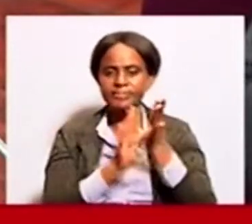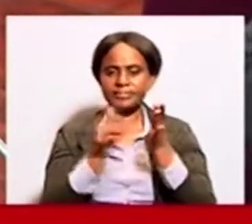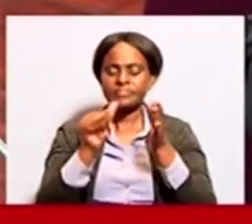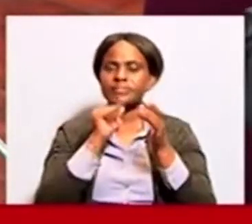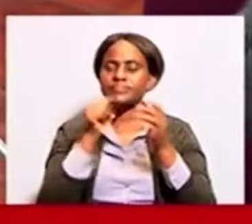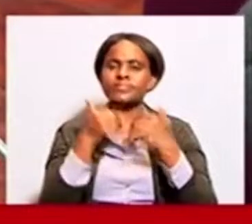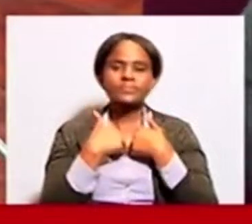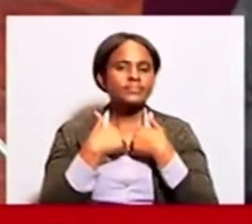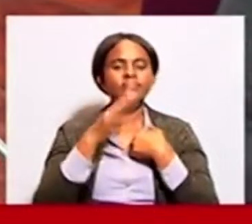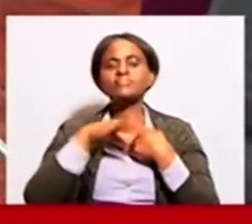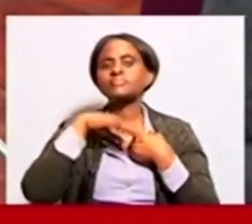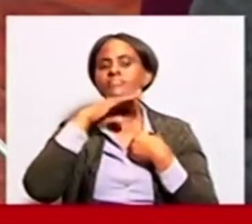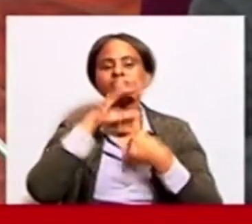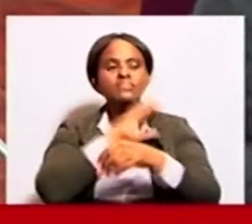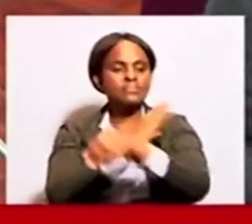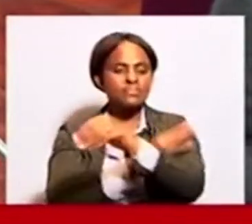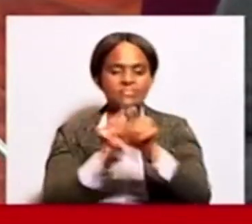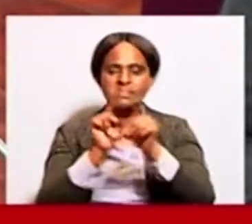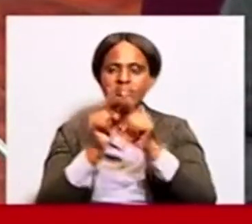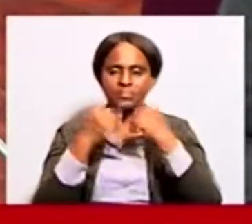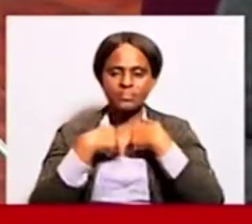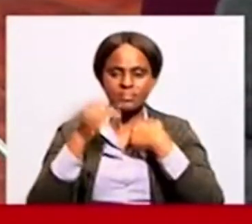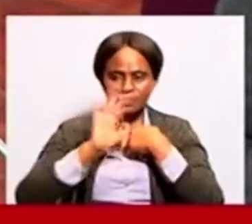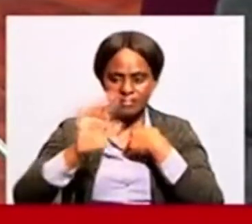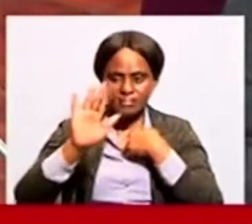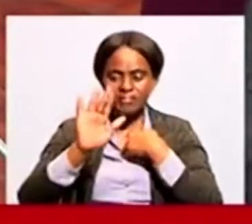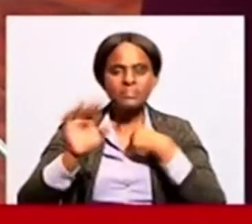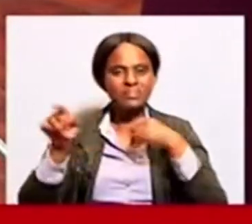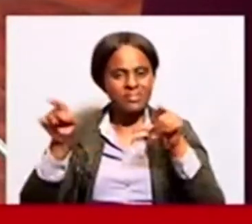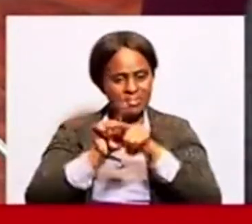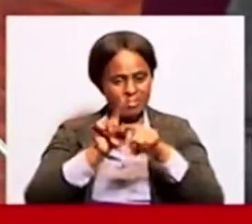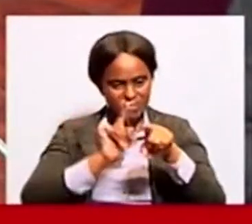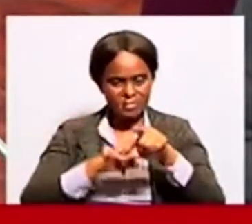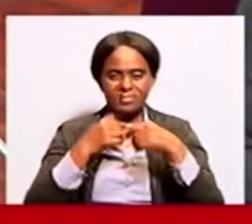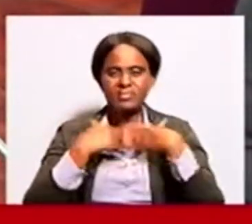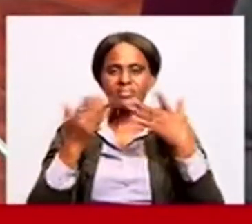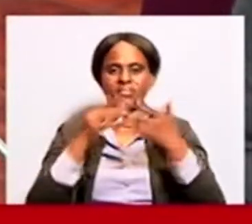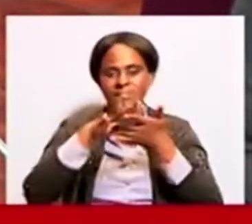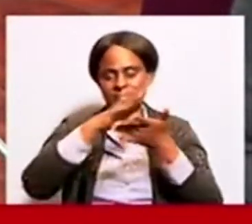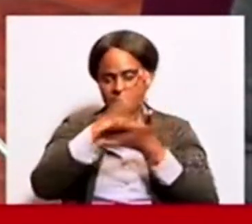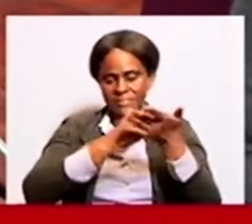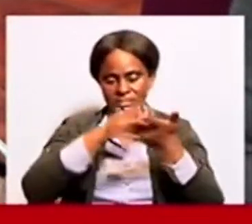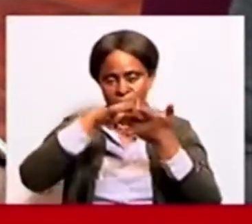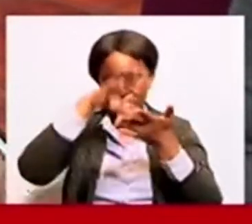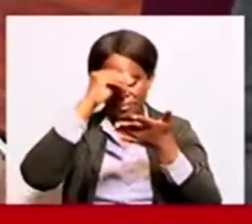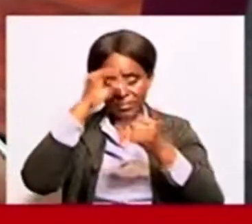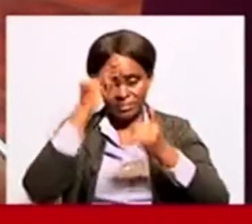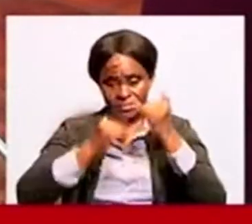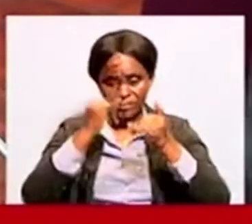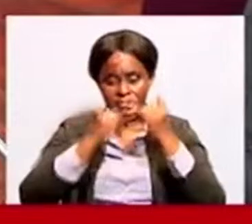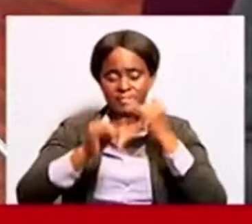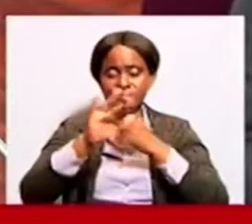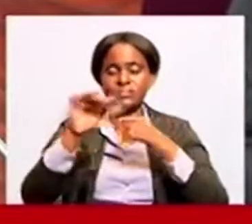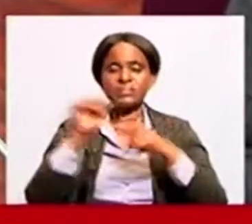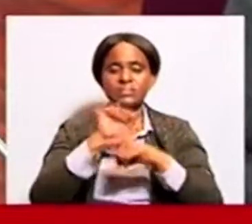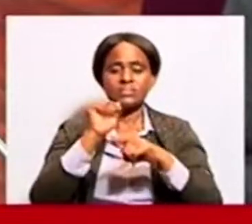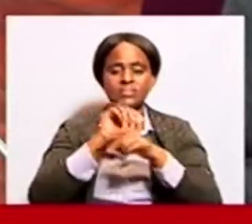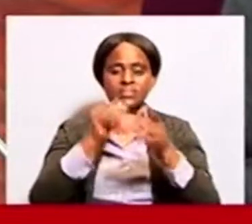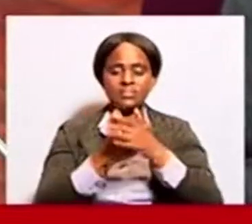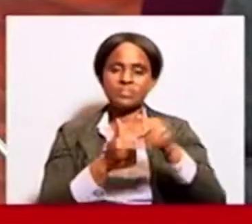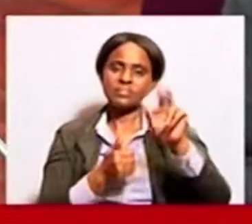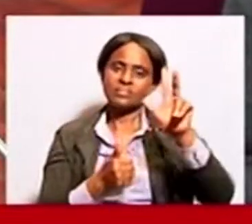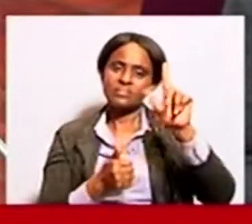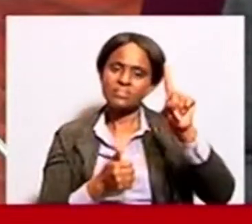have enough capacity to accommodate them at once. Some learners completed their training by